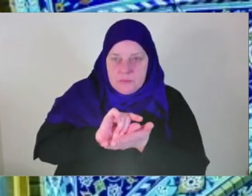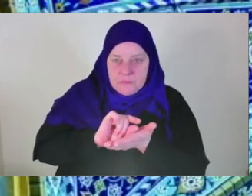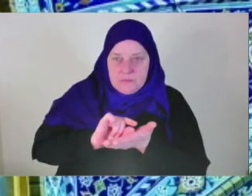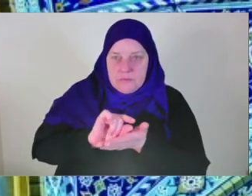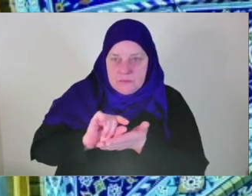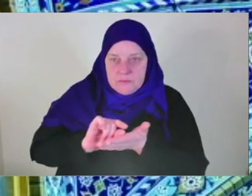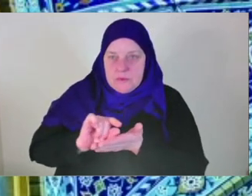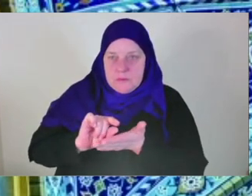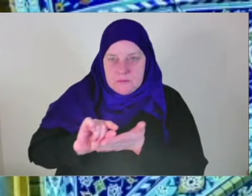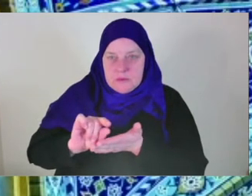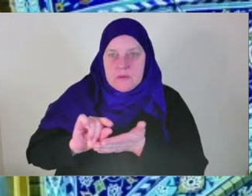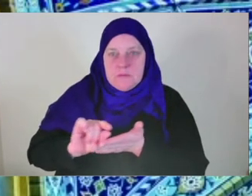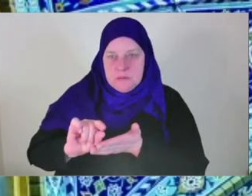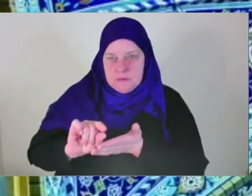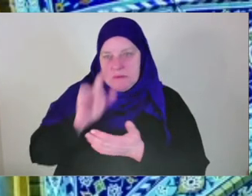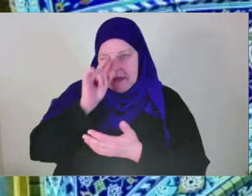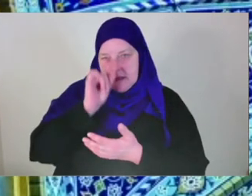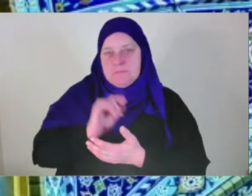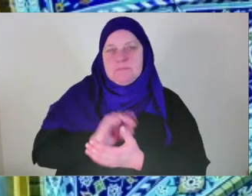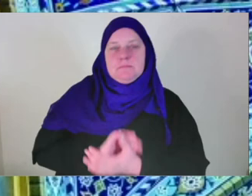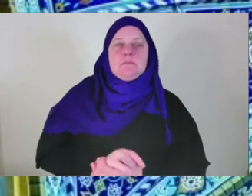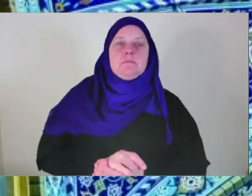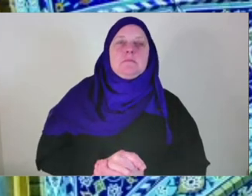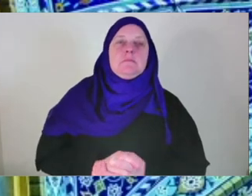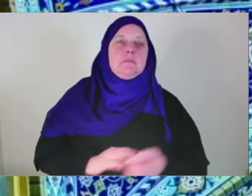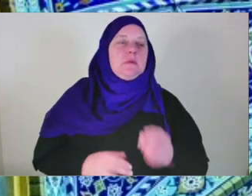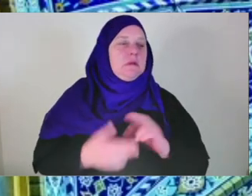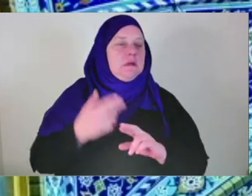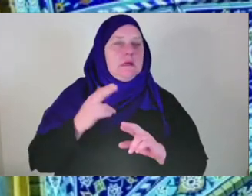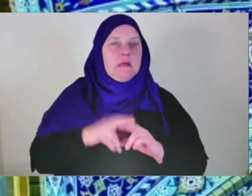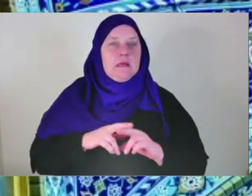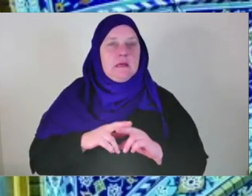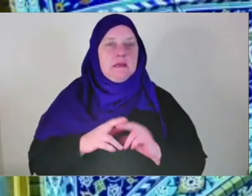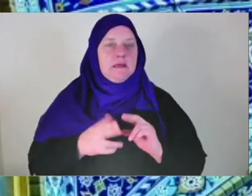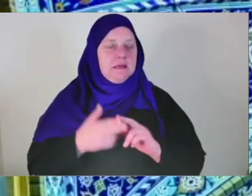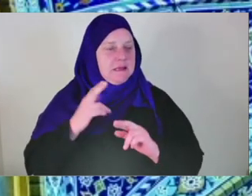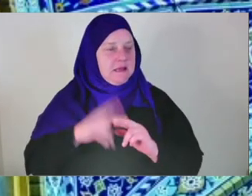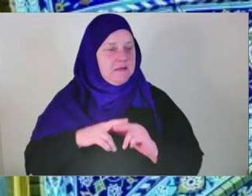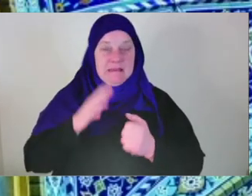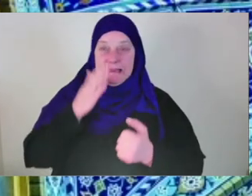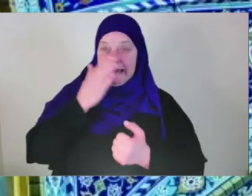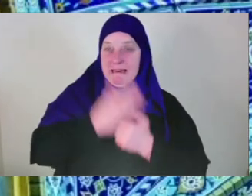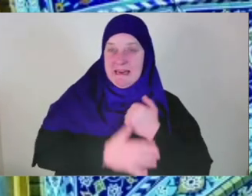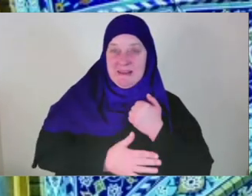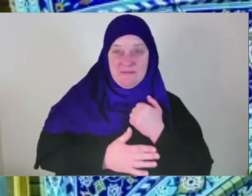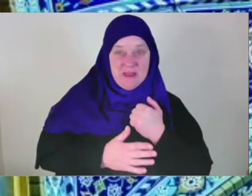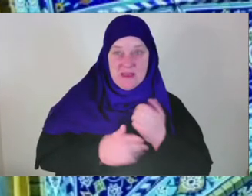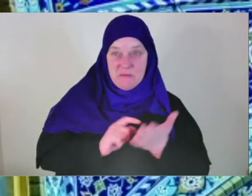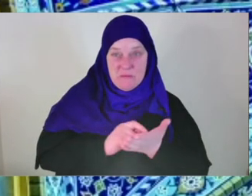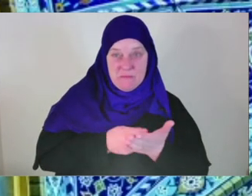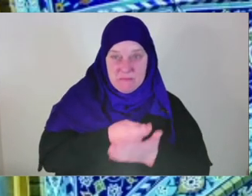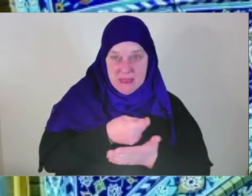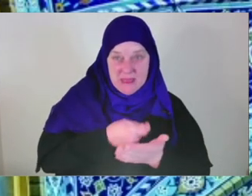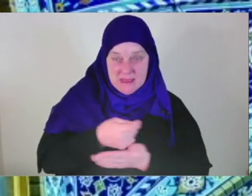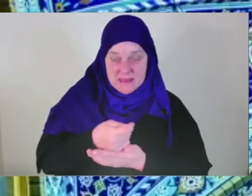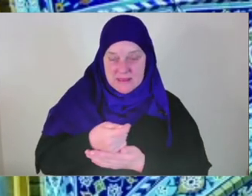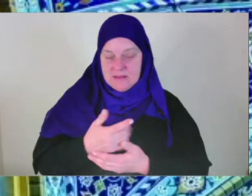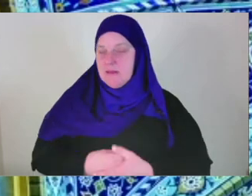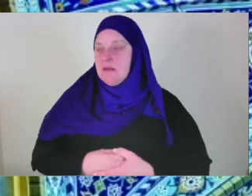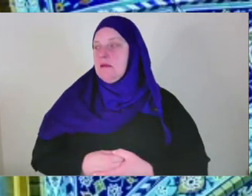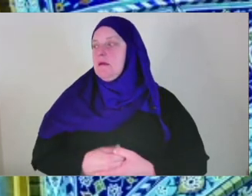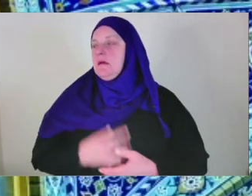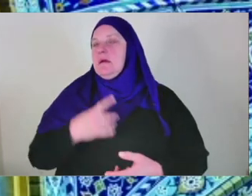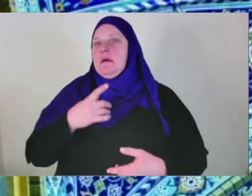paid. Naturally, usually for people who've never paid homes, first time is a little bit a challenge because sometimes it's a big lump sum of